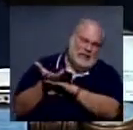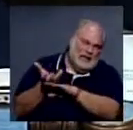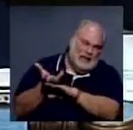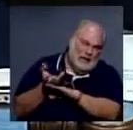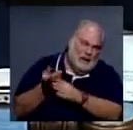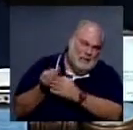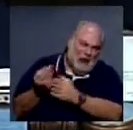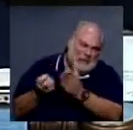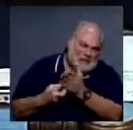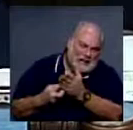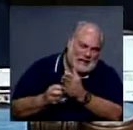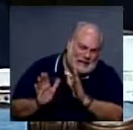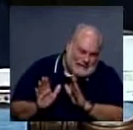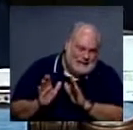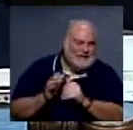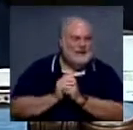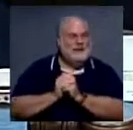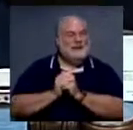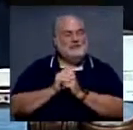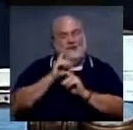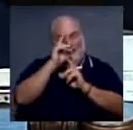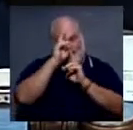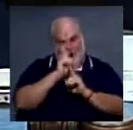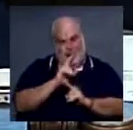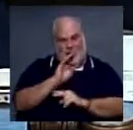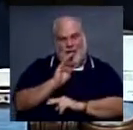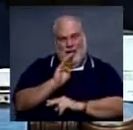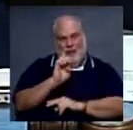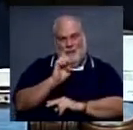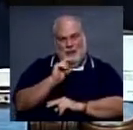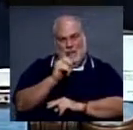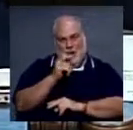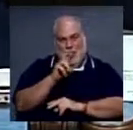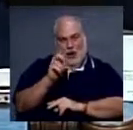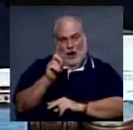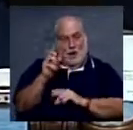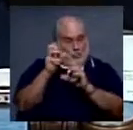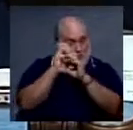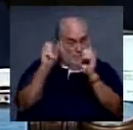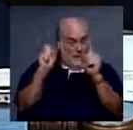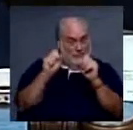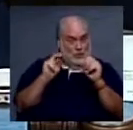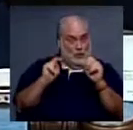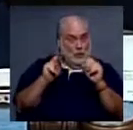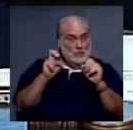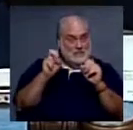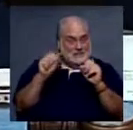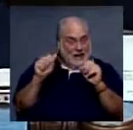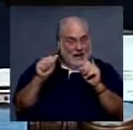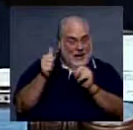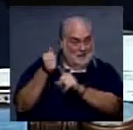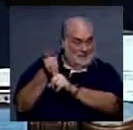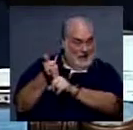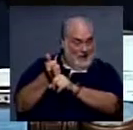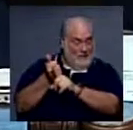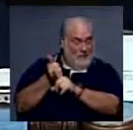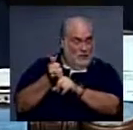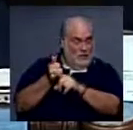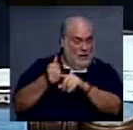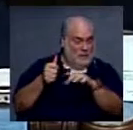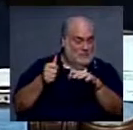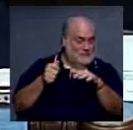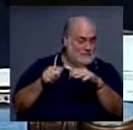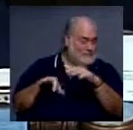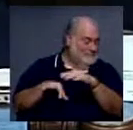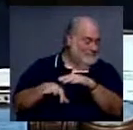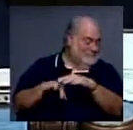and Andre Bernard, our Director of Housing, is the president of NUSA. And it looks like he's going to do the honors here. Is that right, Andre? Let